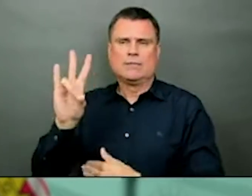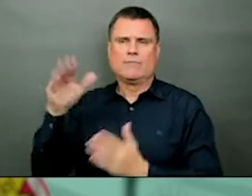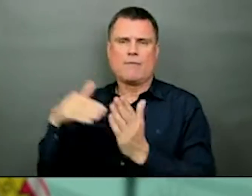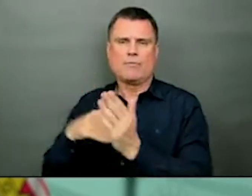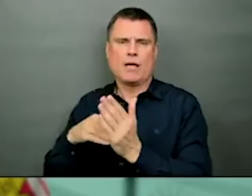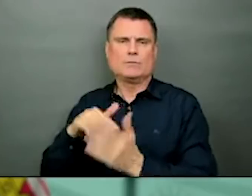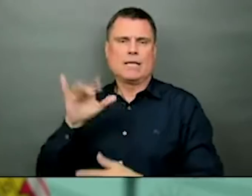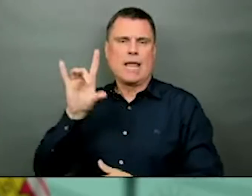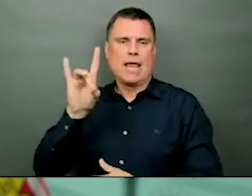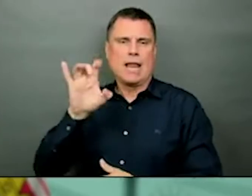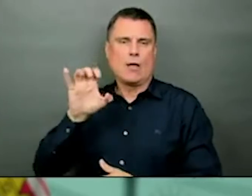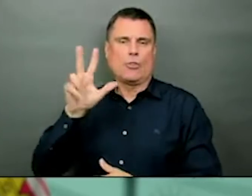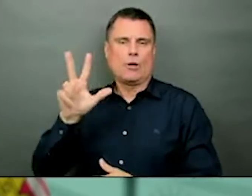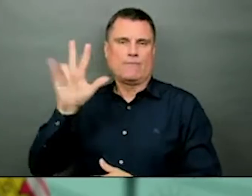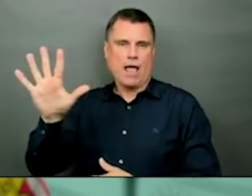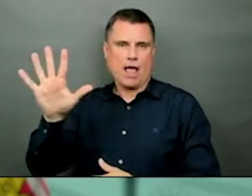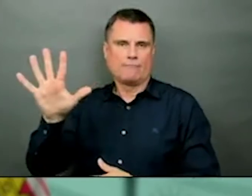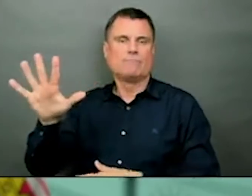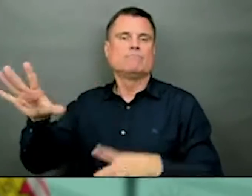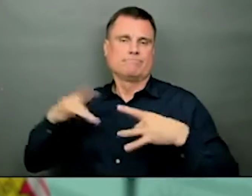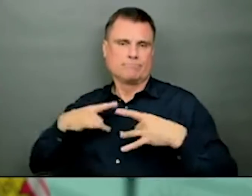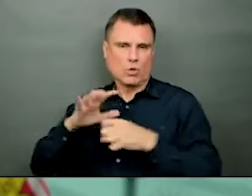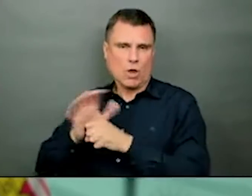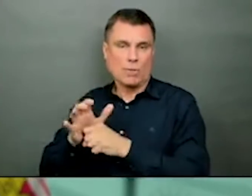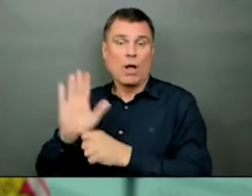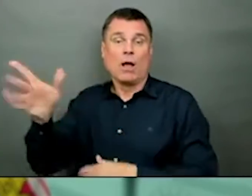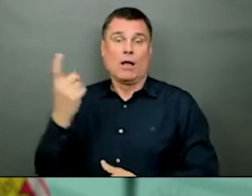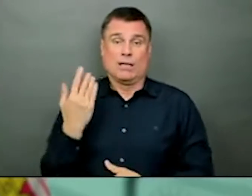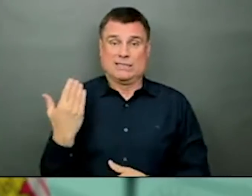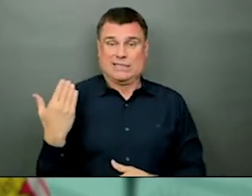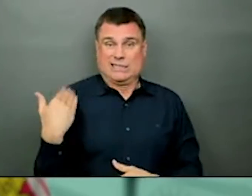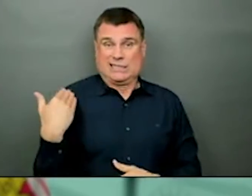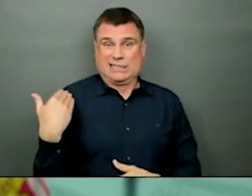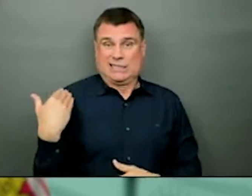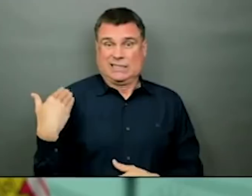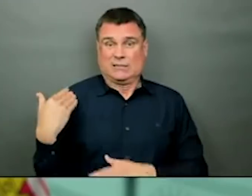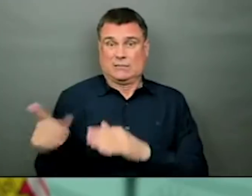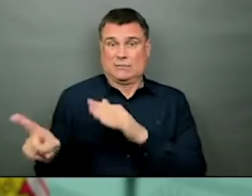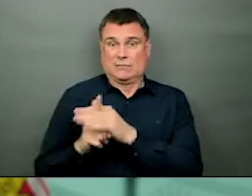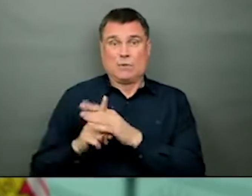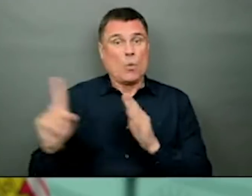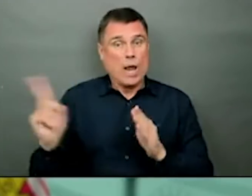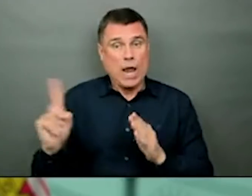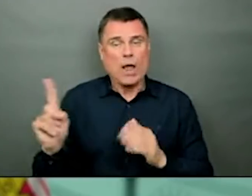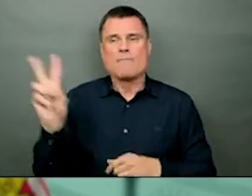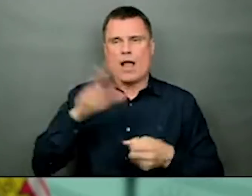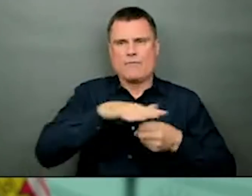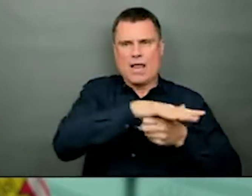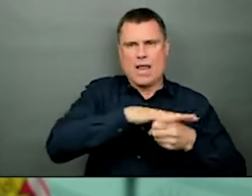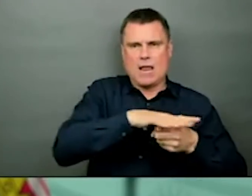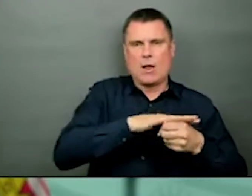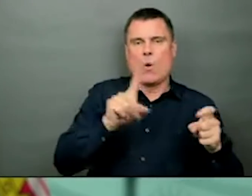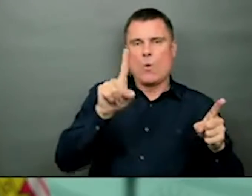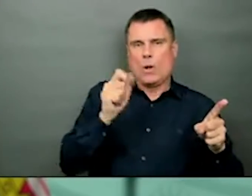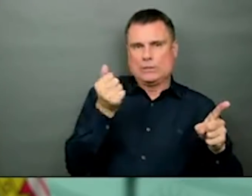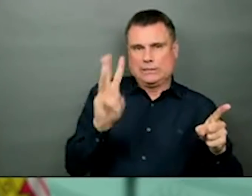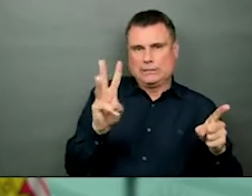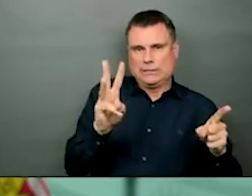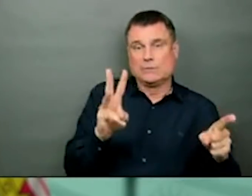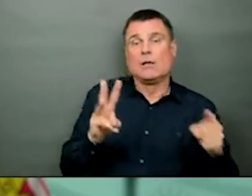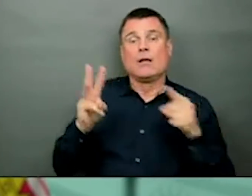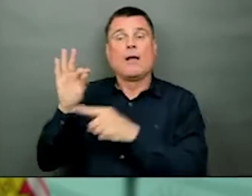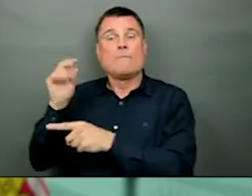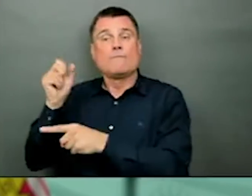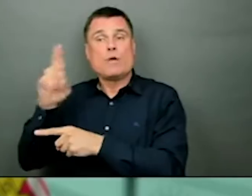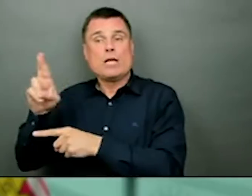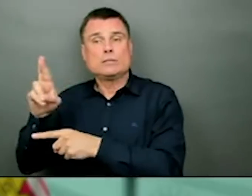75,835. 116 of these were in Vancouver Coastal Health, 286 in Fraser Health, 22 in Vancouver